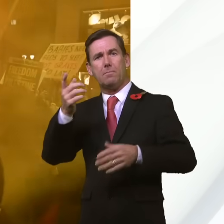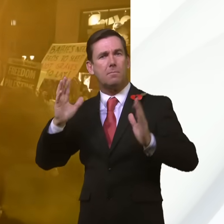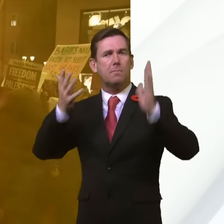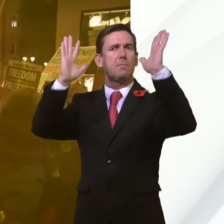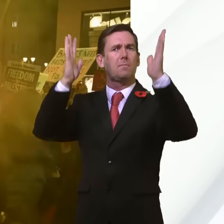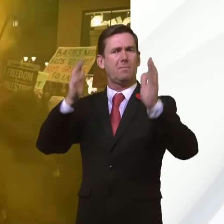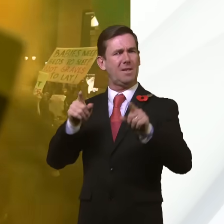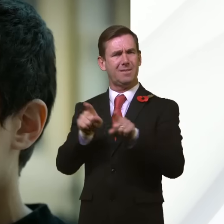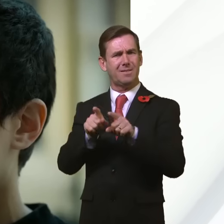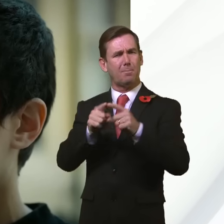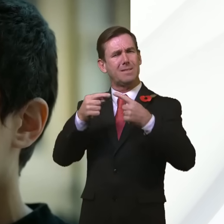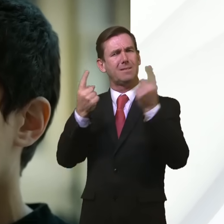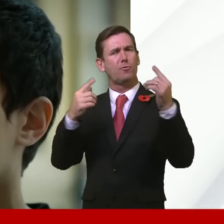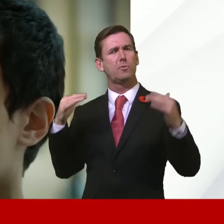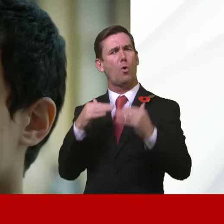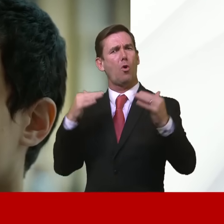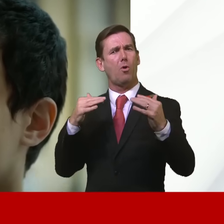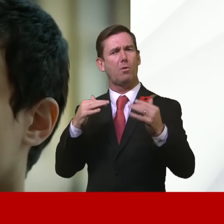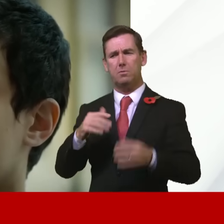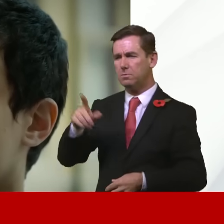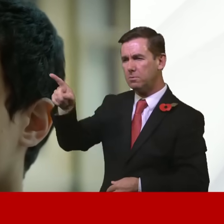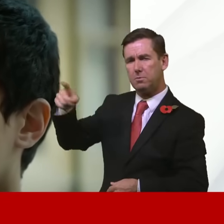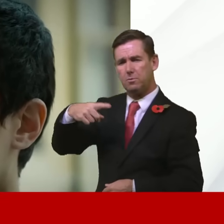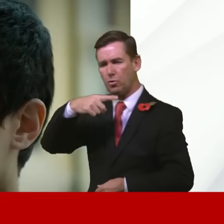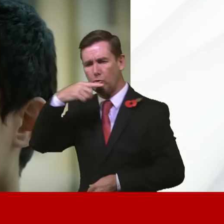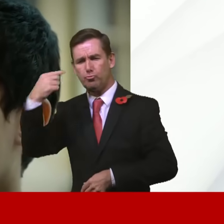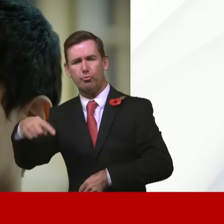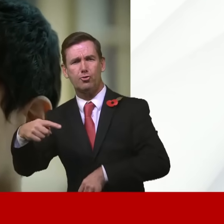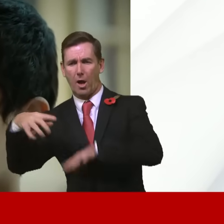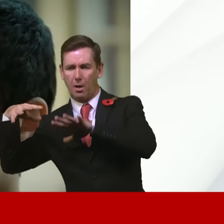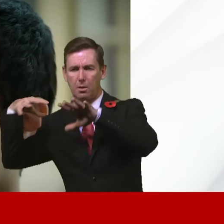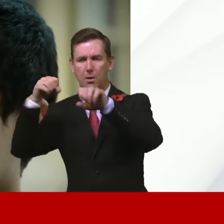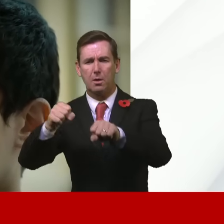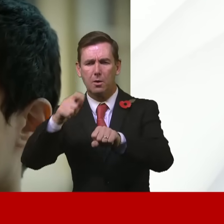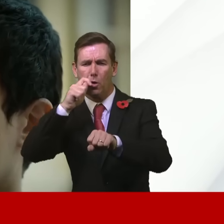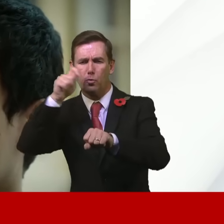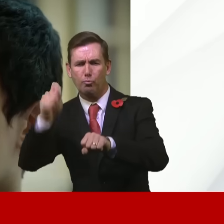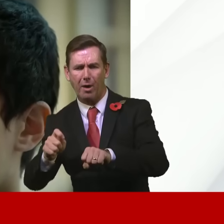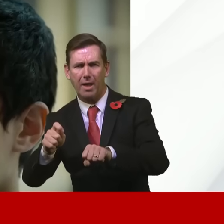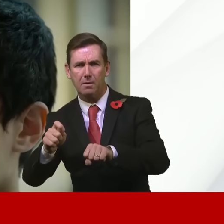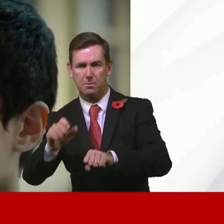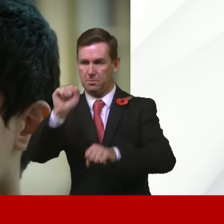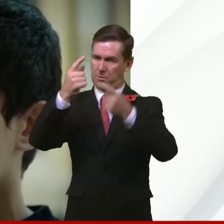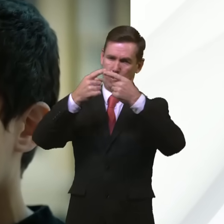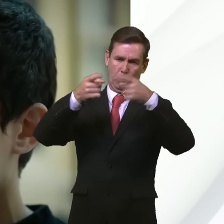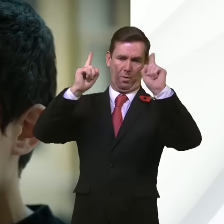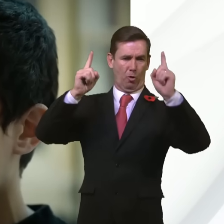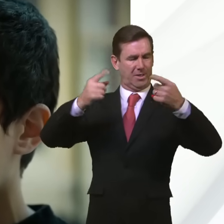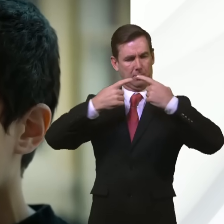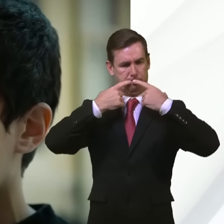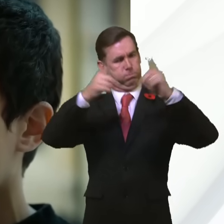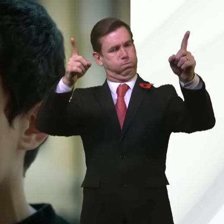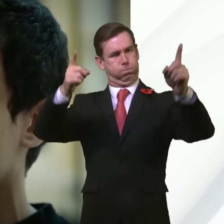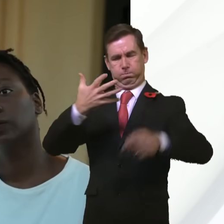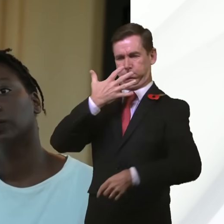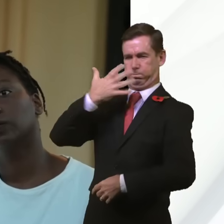When Russia invaded Ukraine, the university made a clear and strong statement condemning the